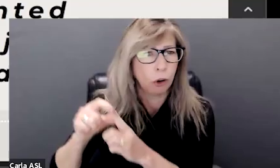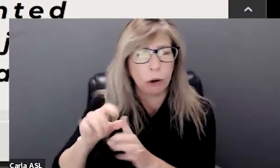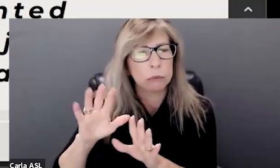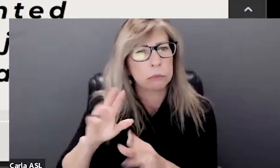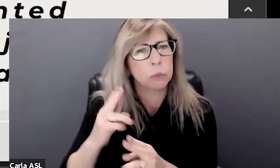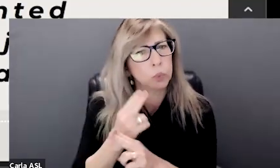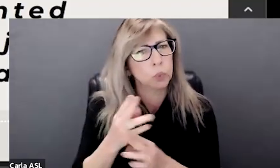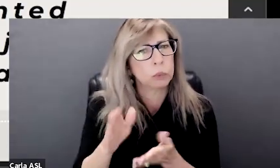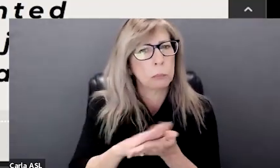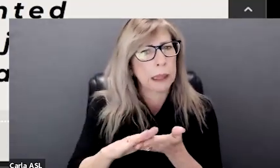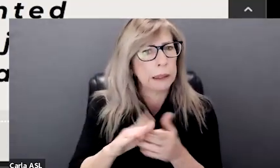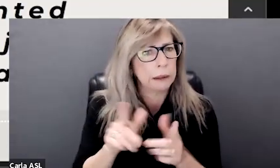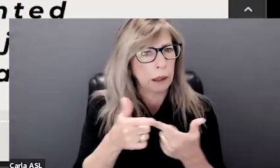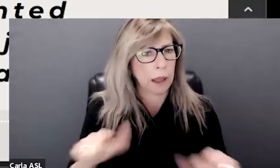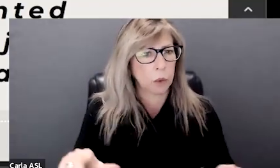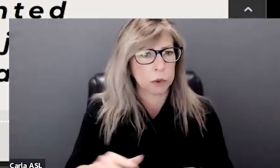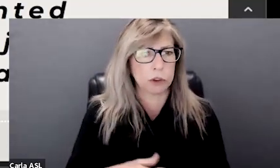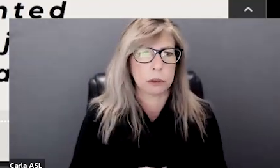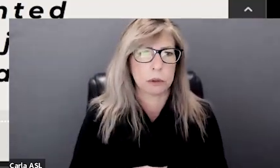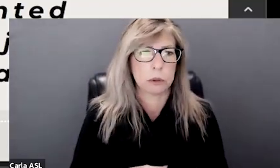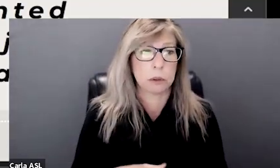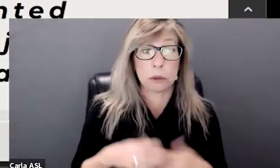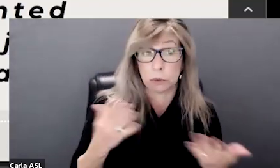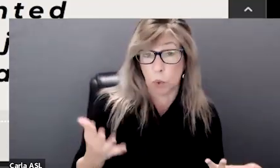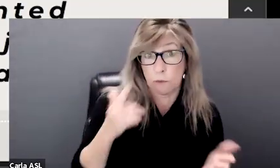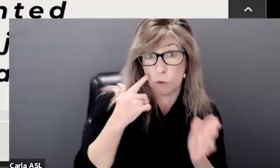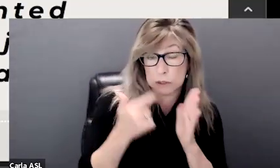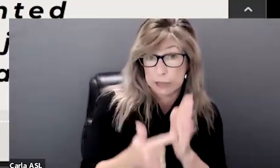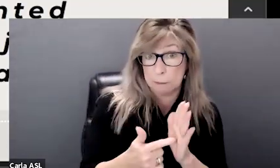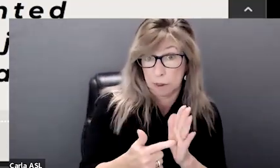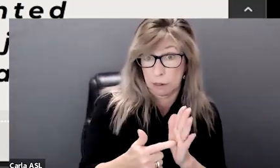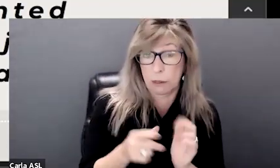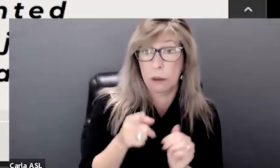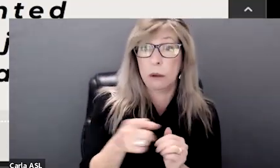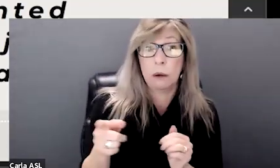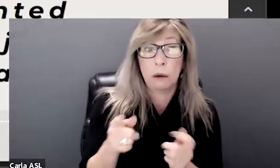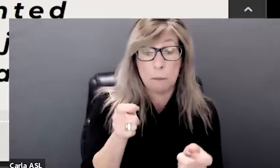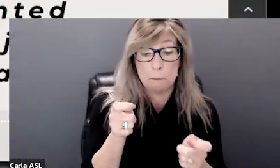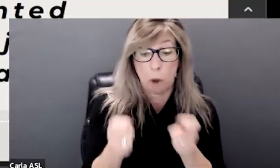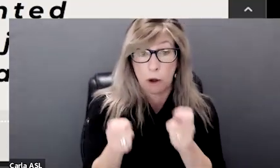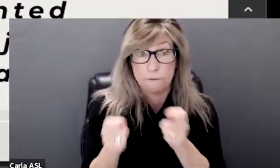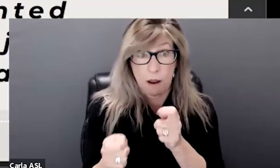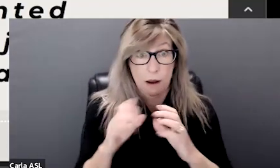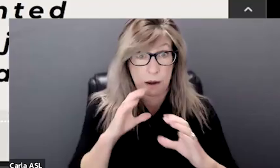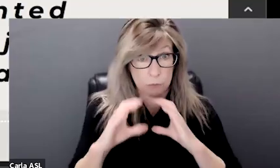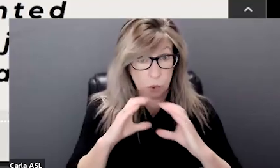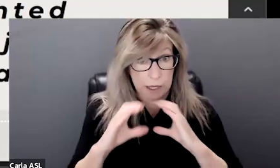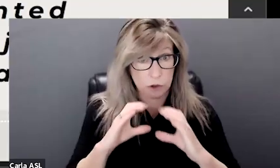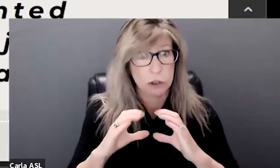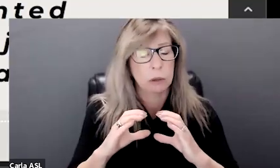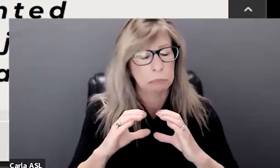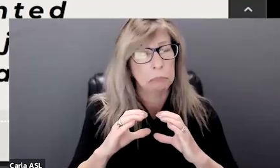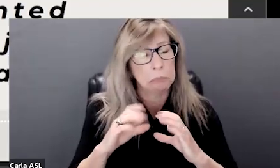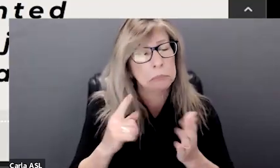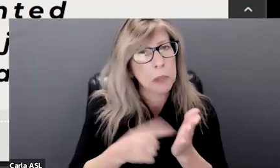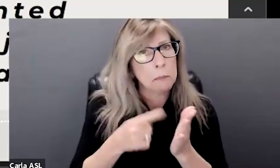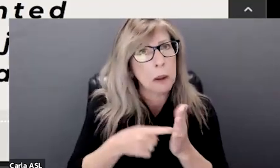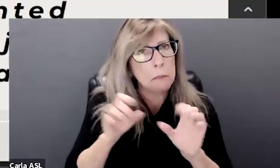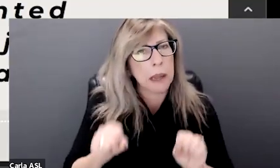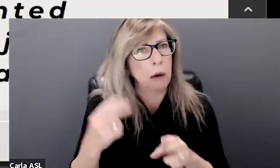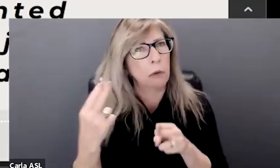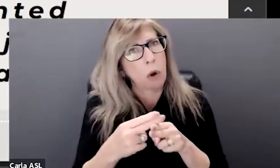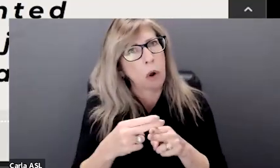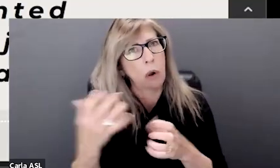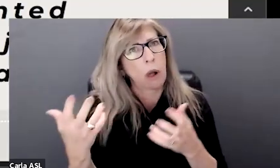is when modifying how information is communicated, that can be an accommodation. So what I'd like you to do is, and this